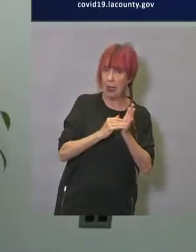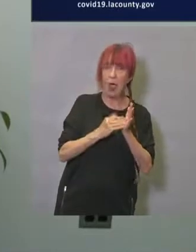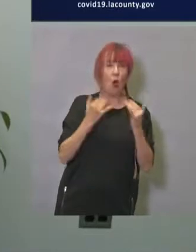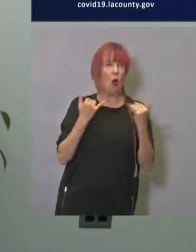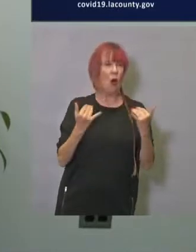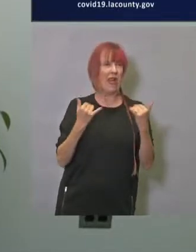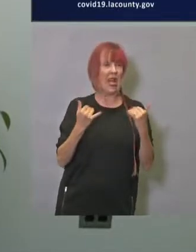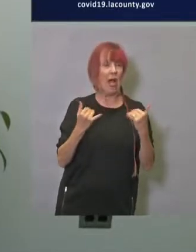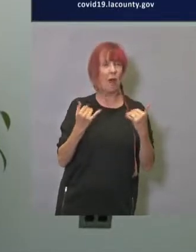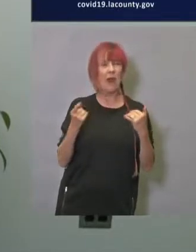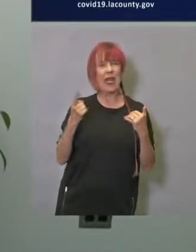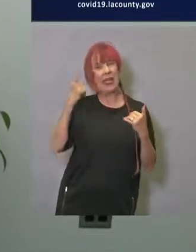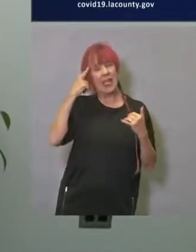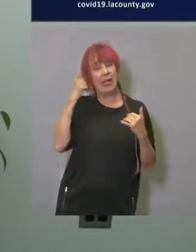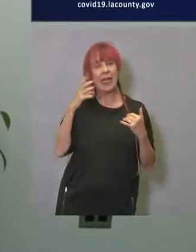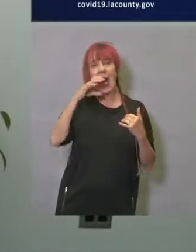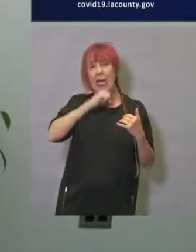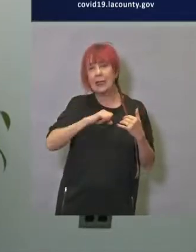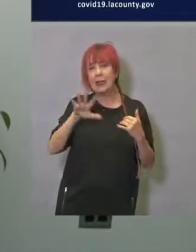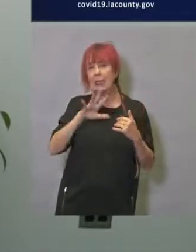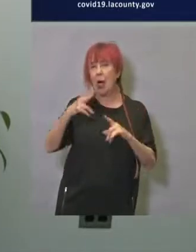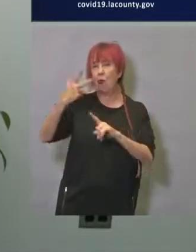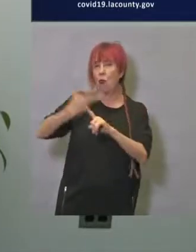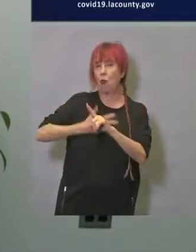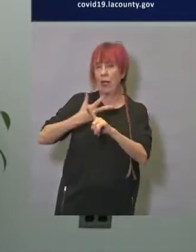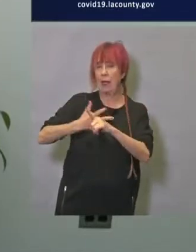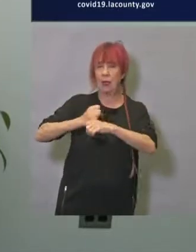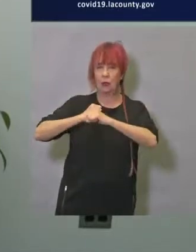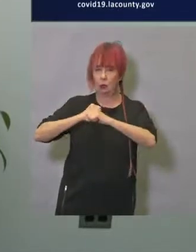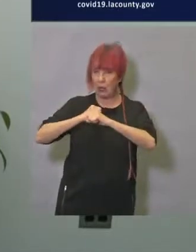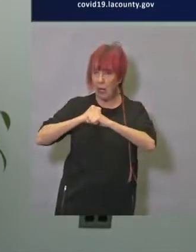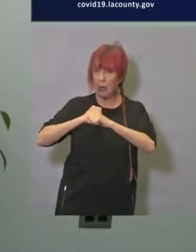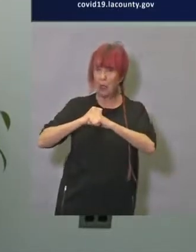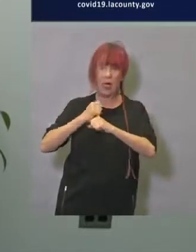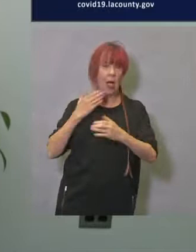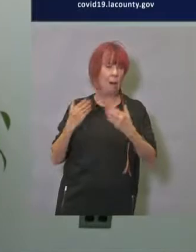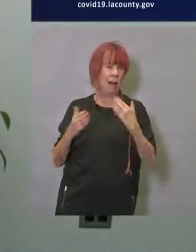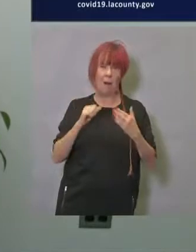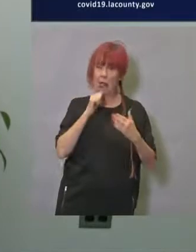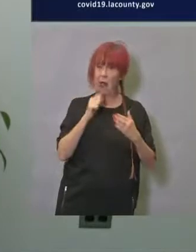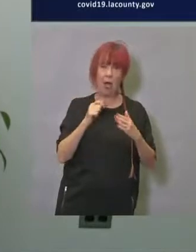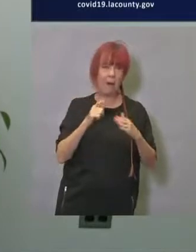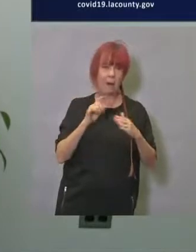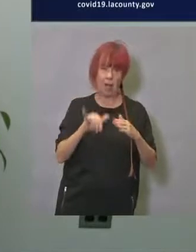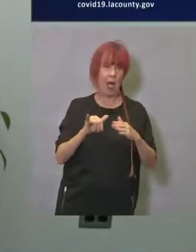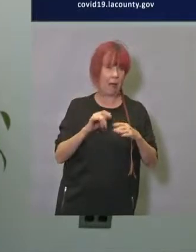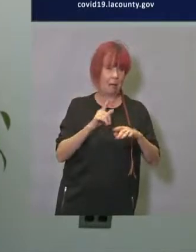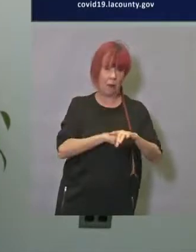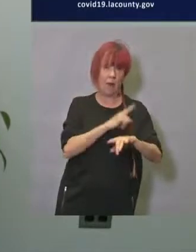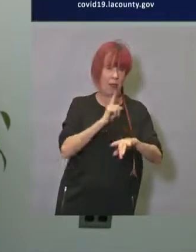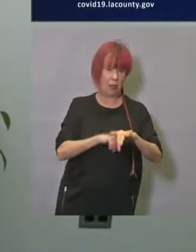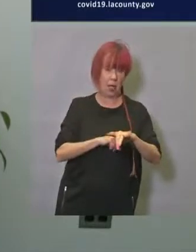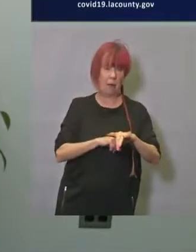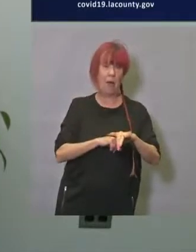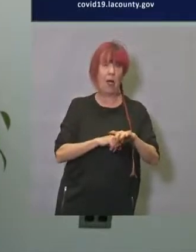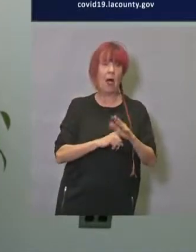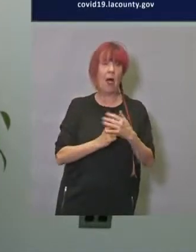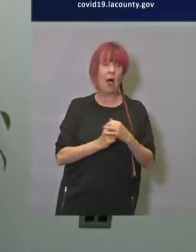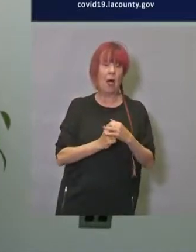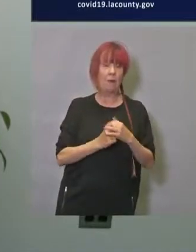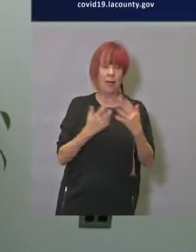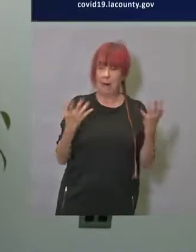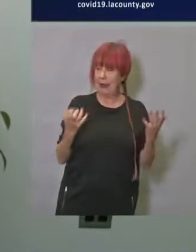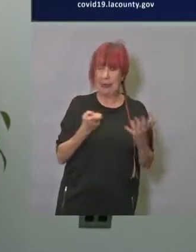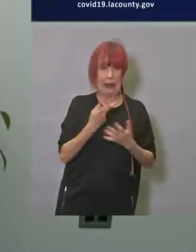still maybe it's 3 months, but maybe not even as long as 3 months. We certainly know cases of people who have